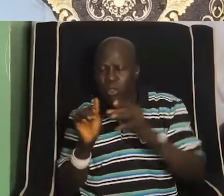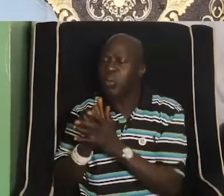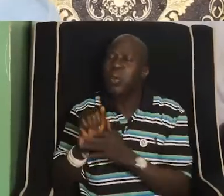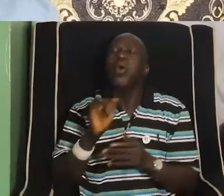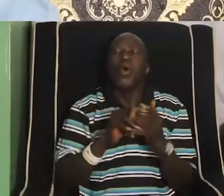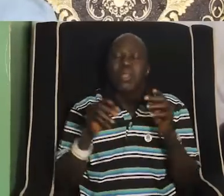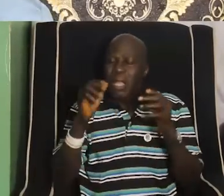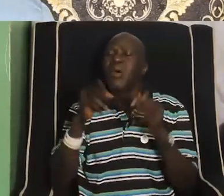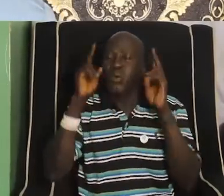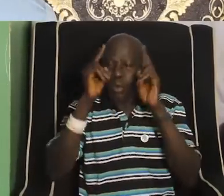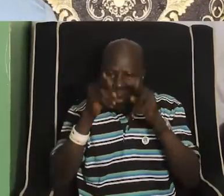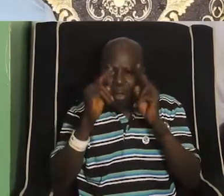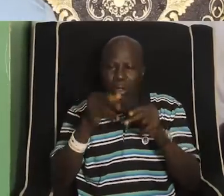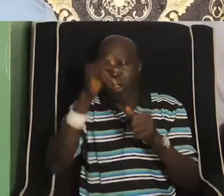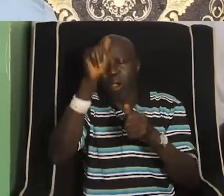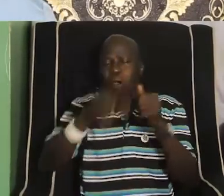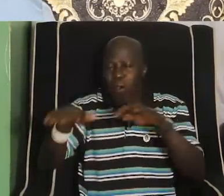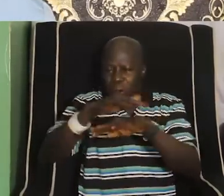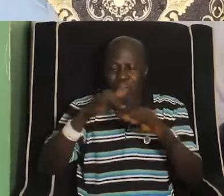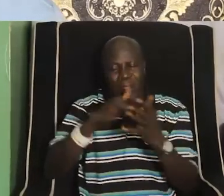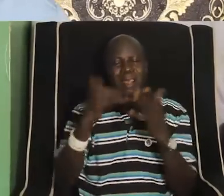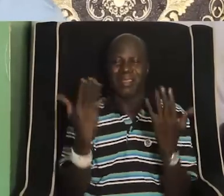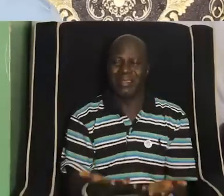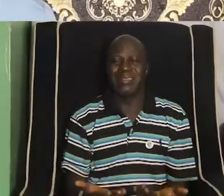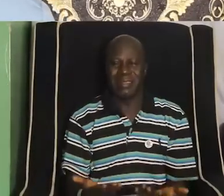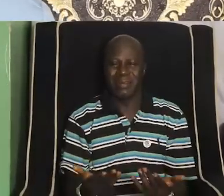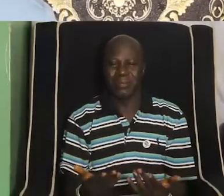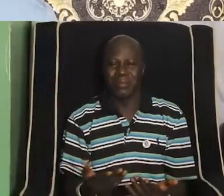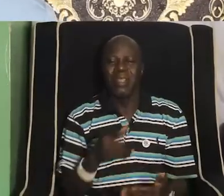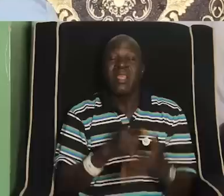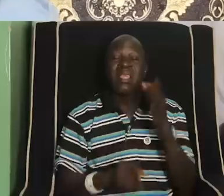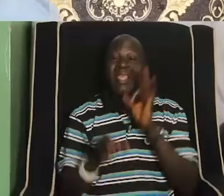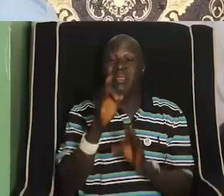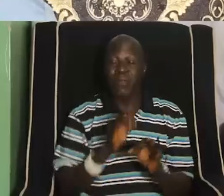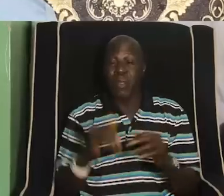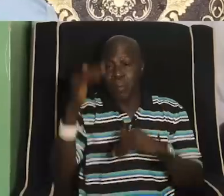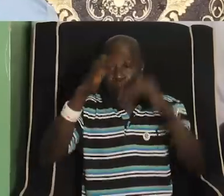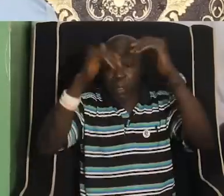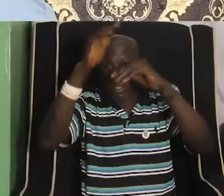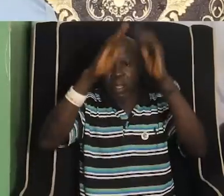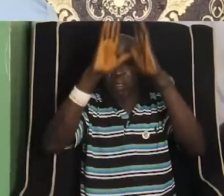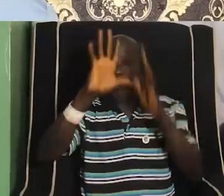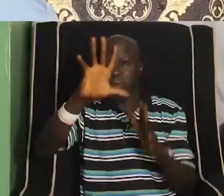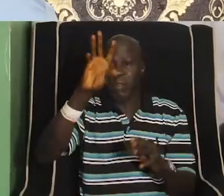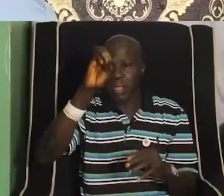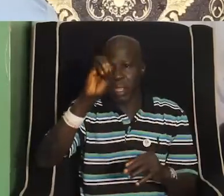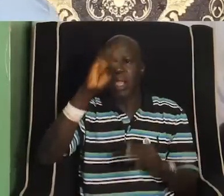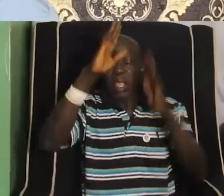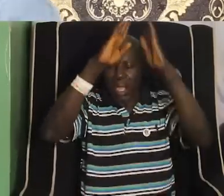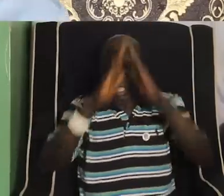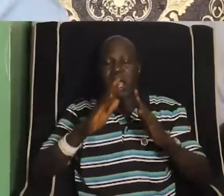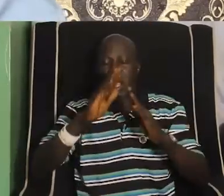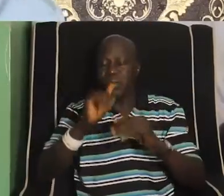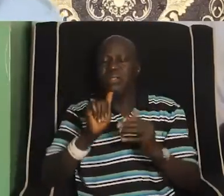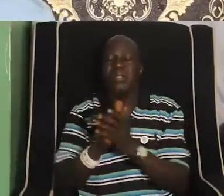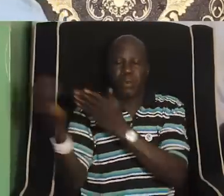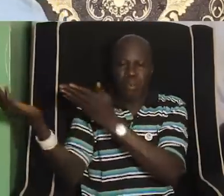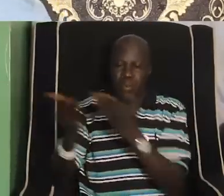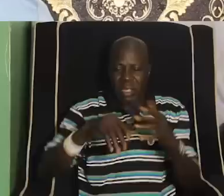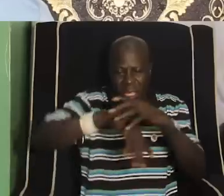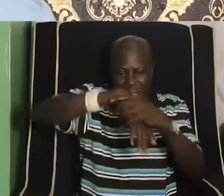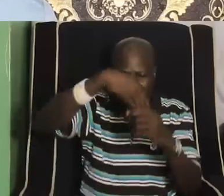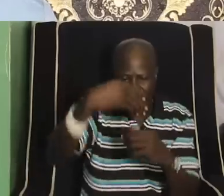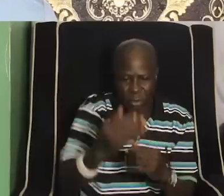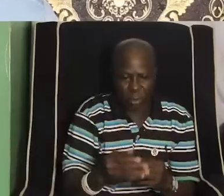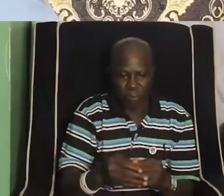là ń sákiri fún? What am I after? Why are you running after skelter? Ọba ọba kọ́lé 50. If you build 50 houses. Wọ́n gbọ́ jáde kúrò nù ẹ̀. They will later bring you